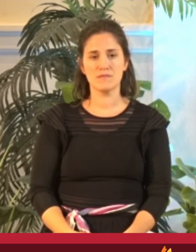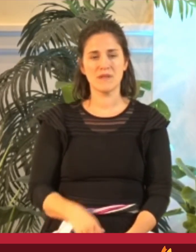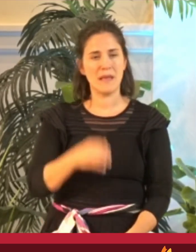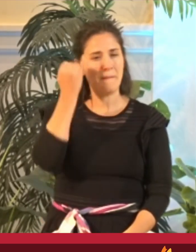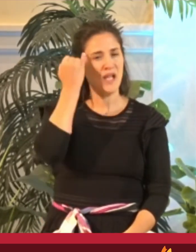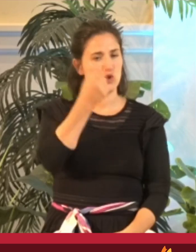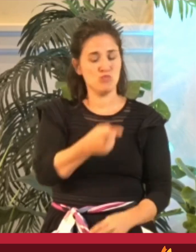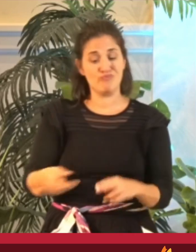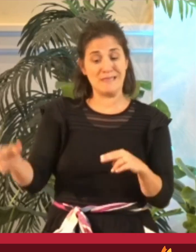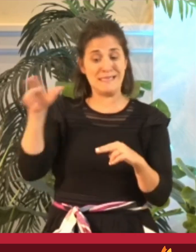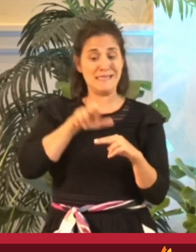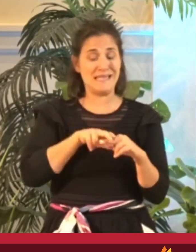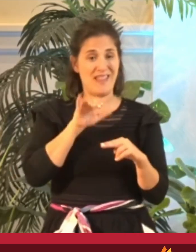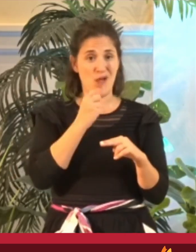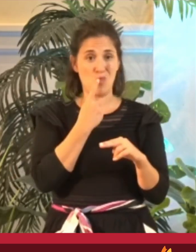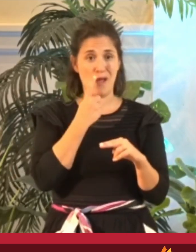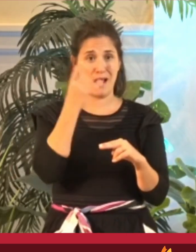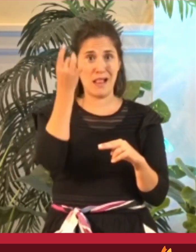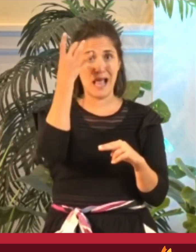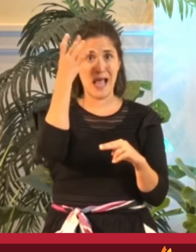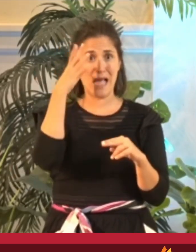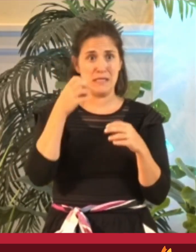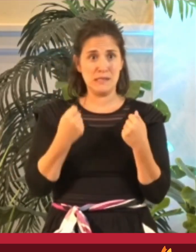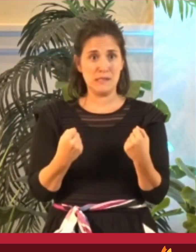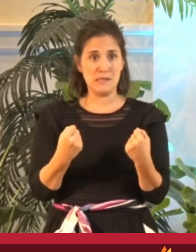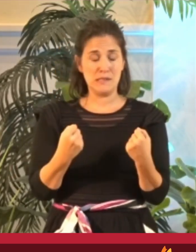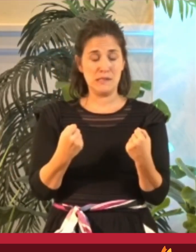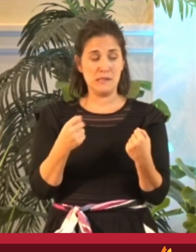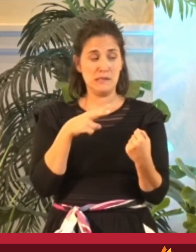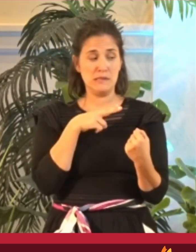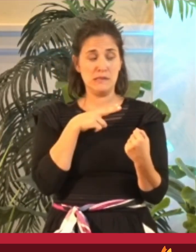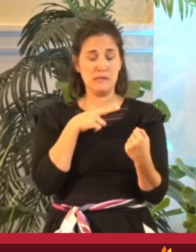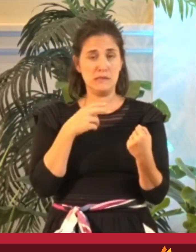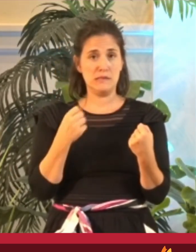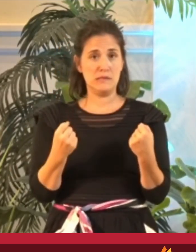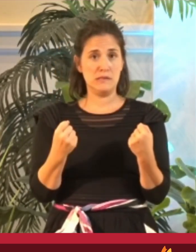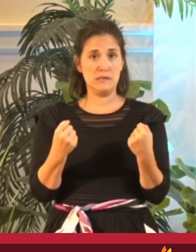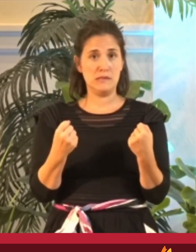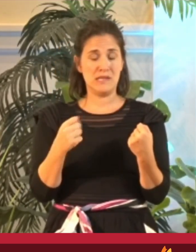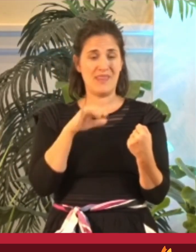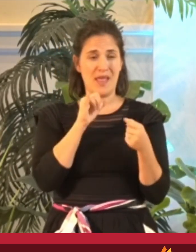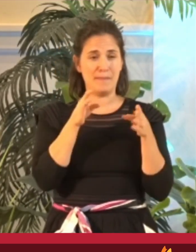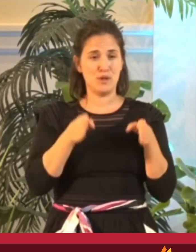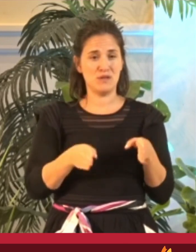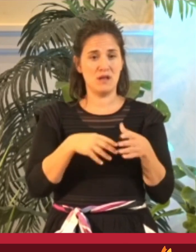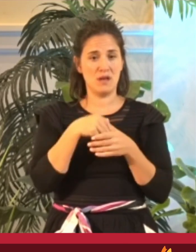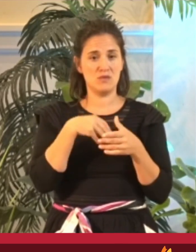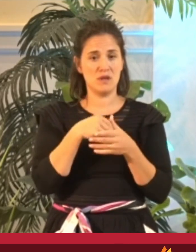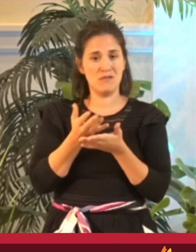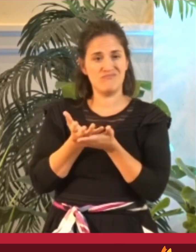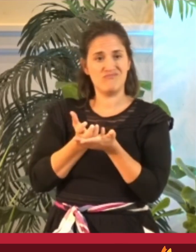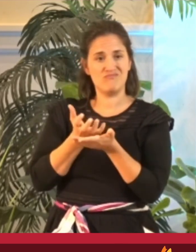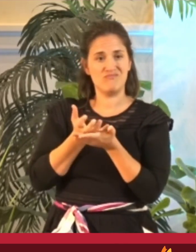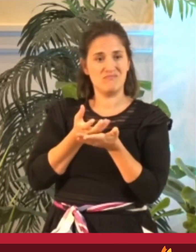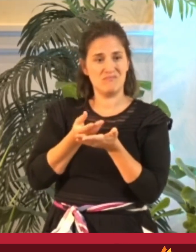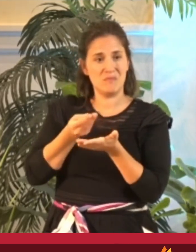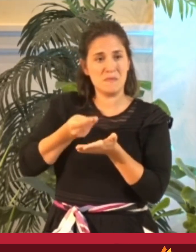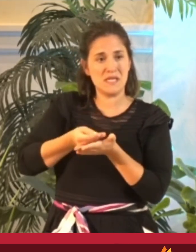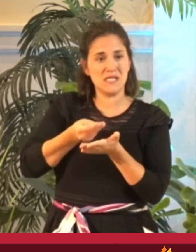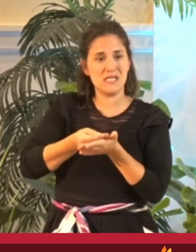Silently pleading with you to notice the sign, but also to notice